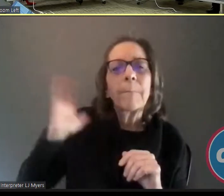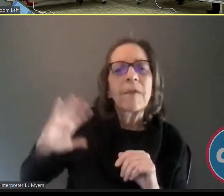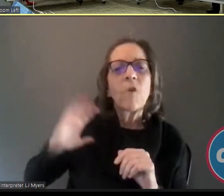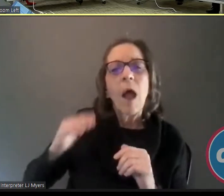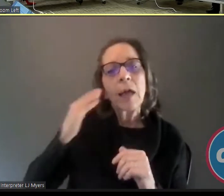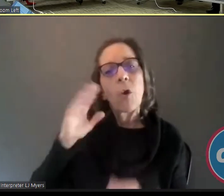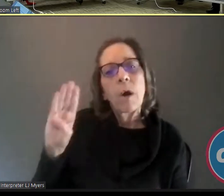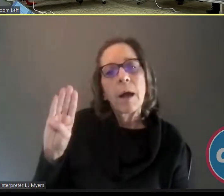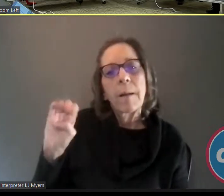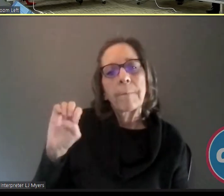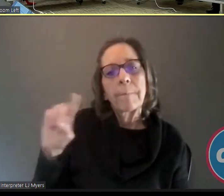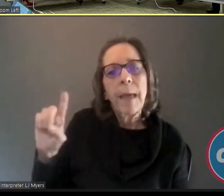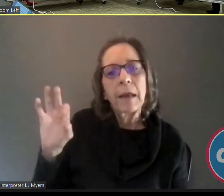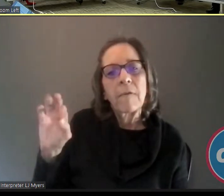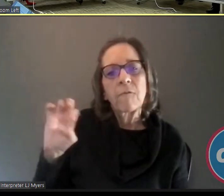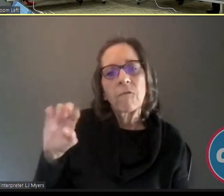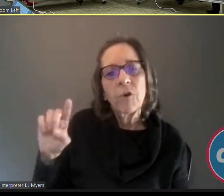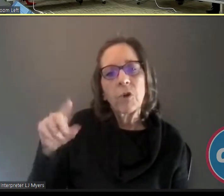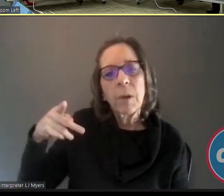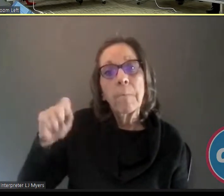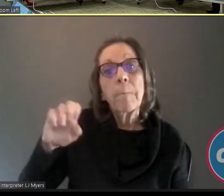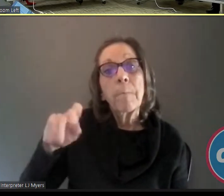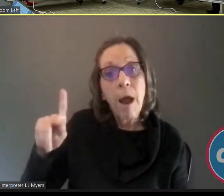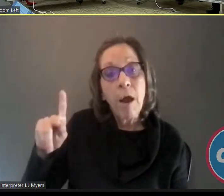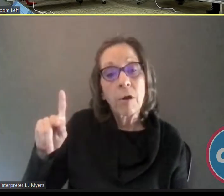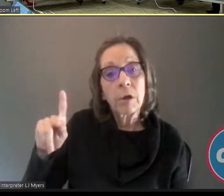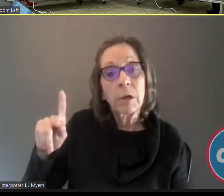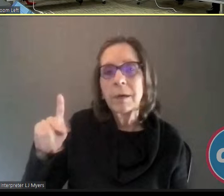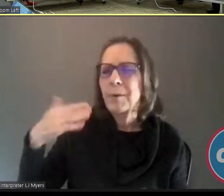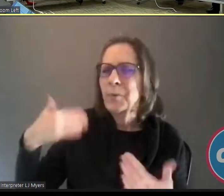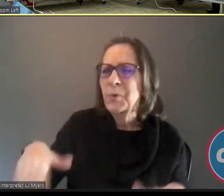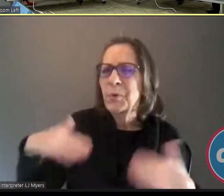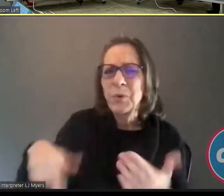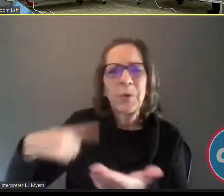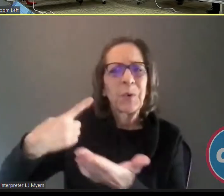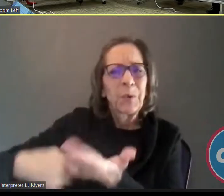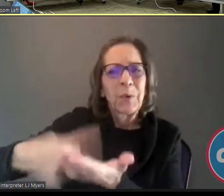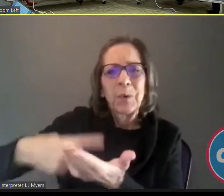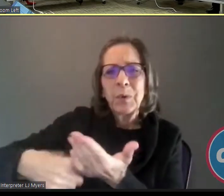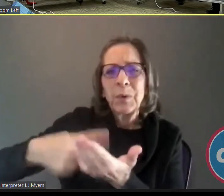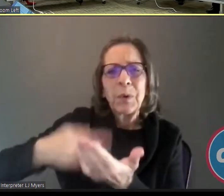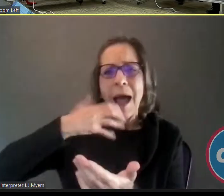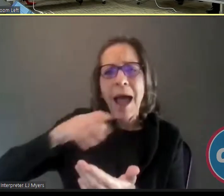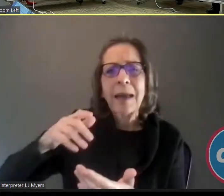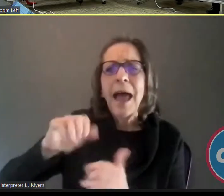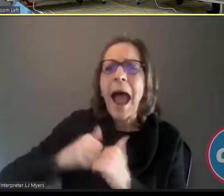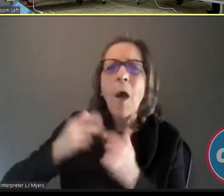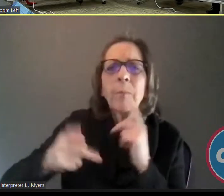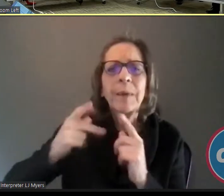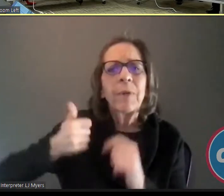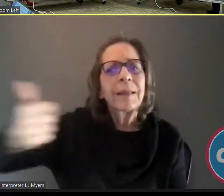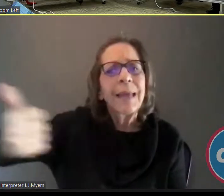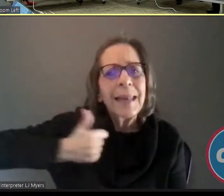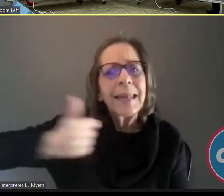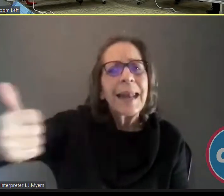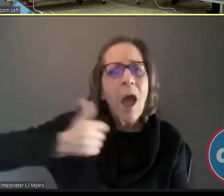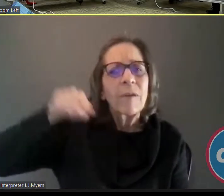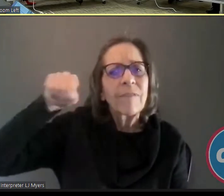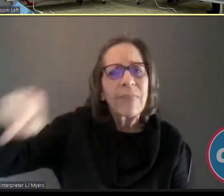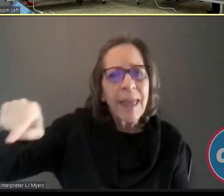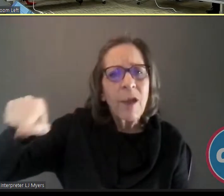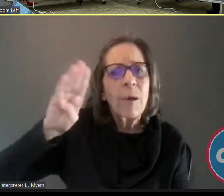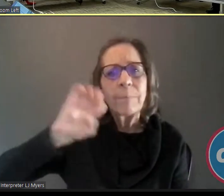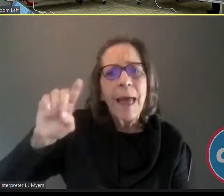Bedford Park has always been, a topic of hot discussion, getting people to and from there, places that are often